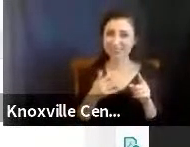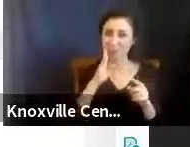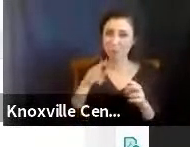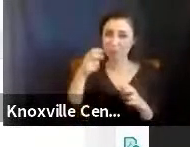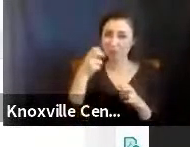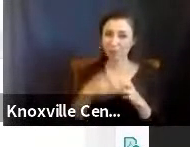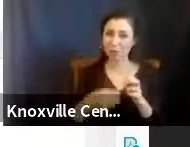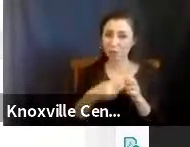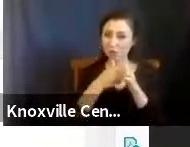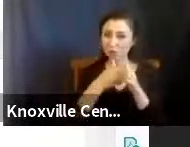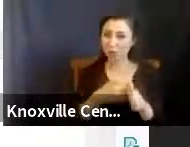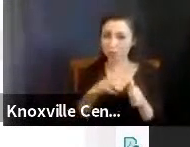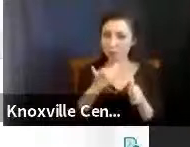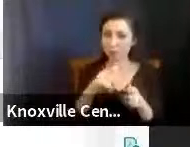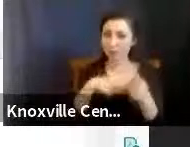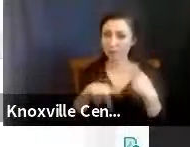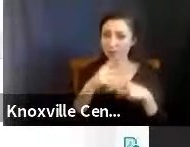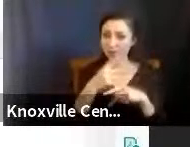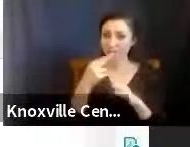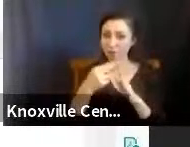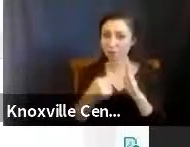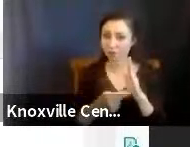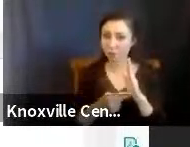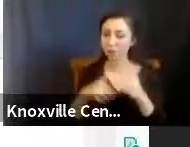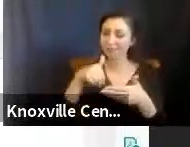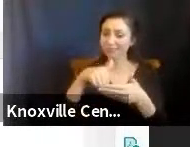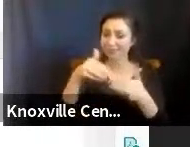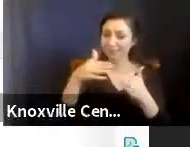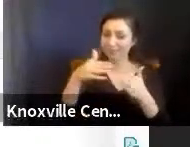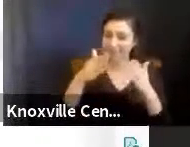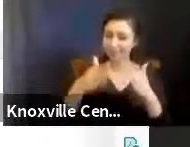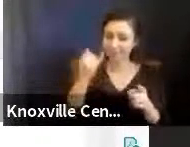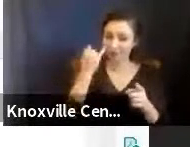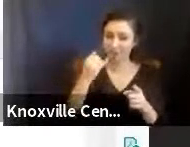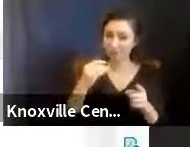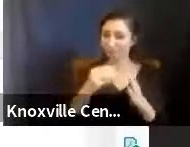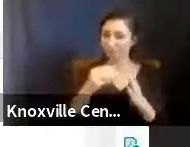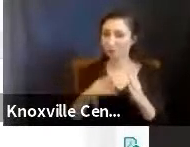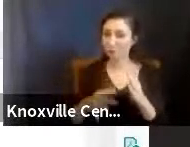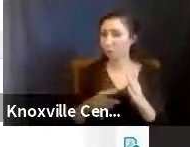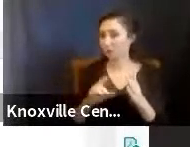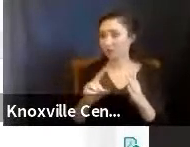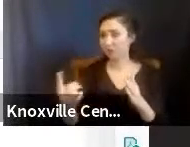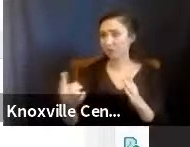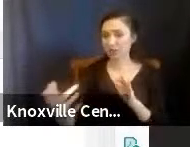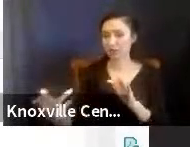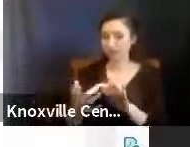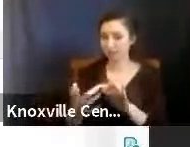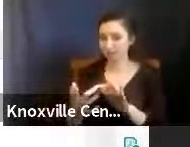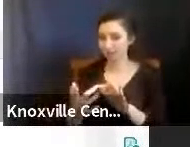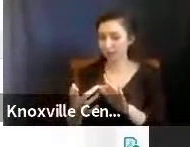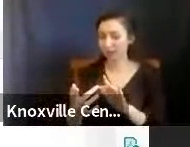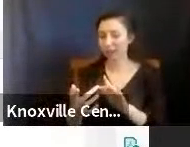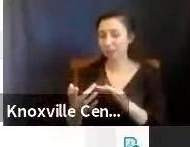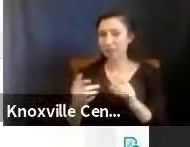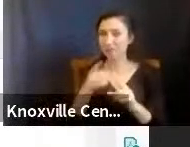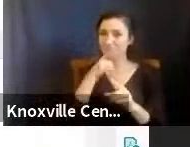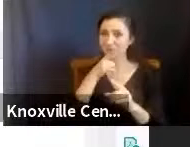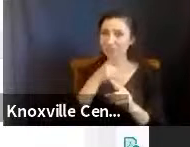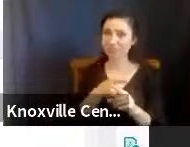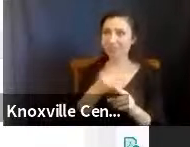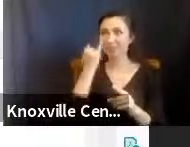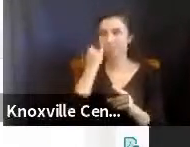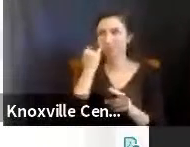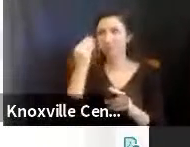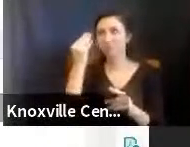to follow those types of rules within a household when the student has simply been a contact, but theoretically it may be just as